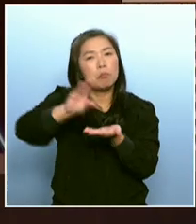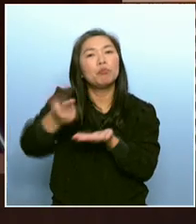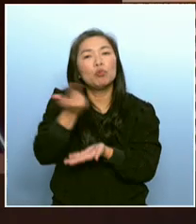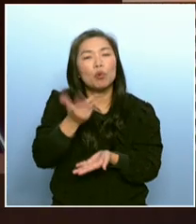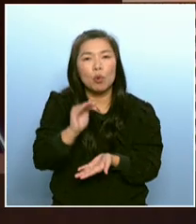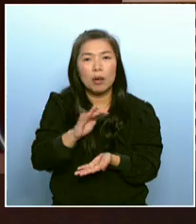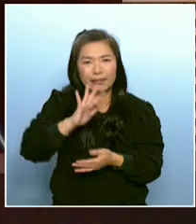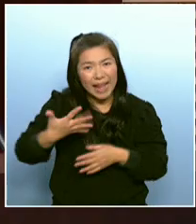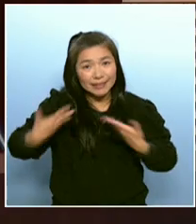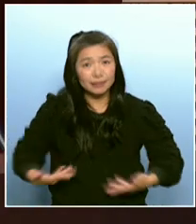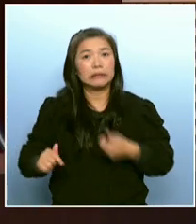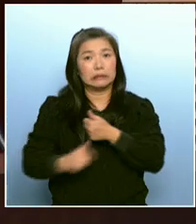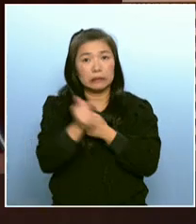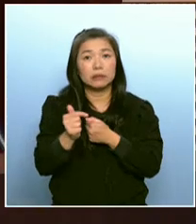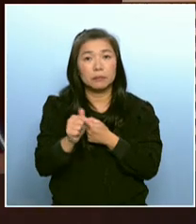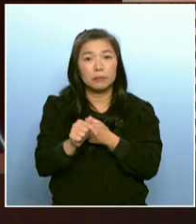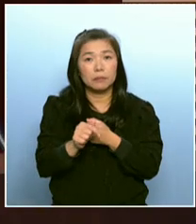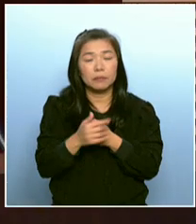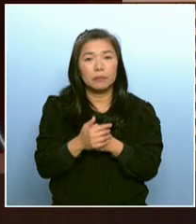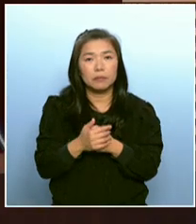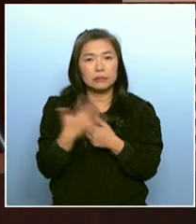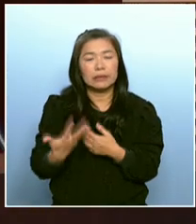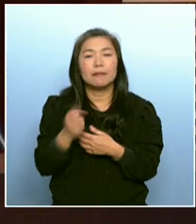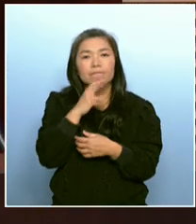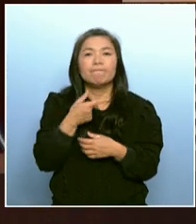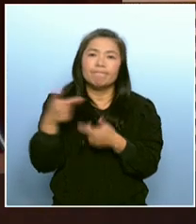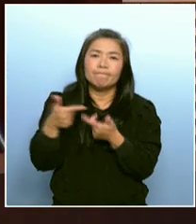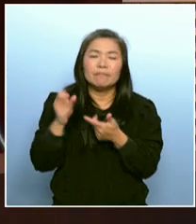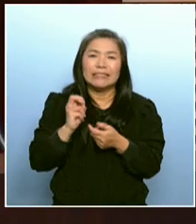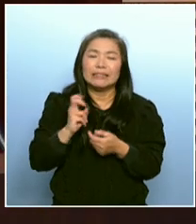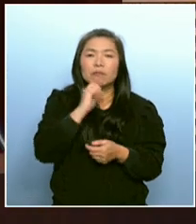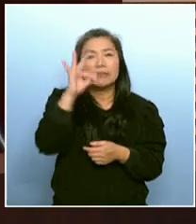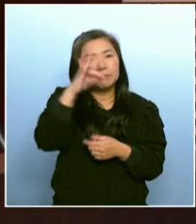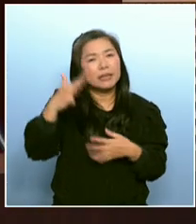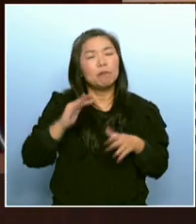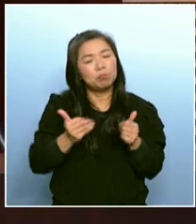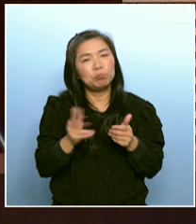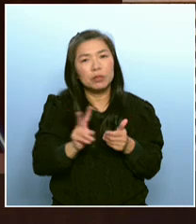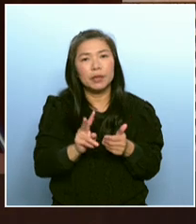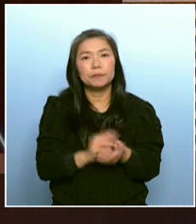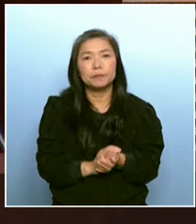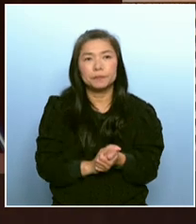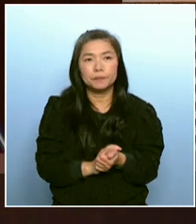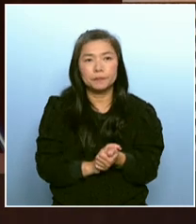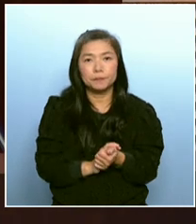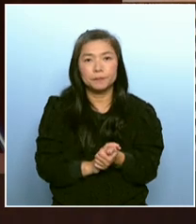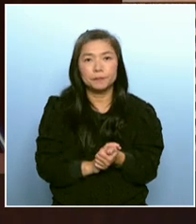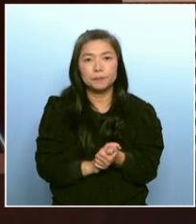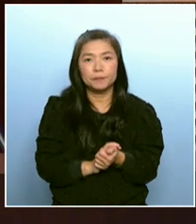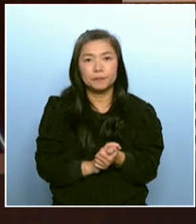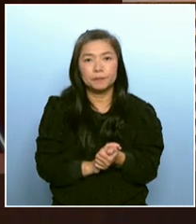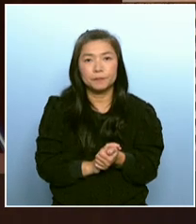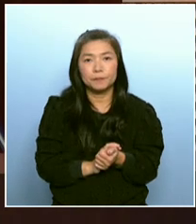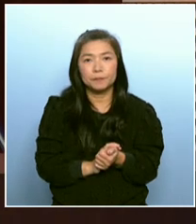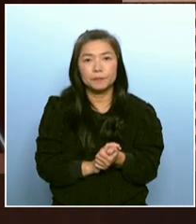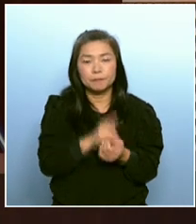we approved more applications. And for the 10th batch, we kept the number at around 3,000